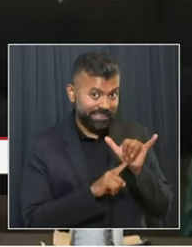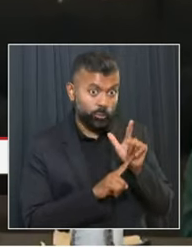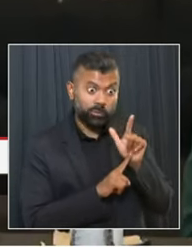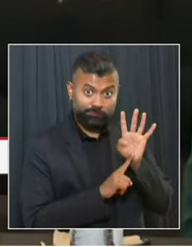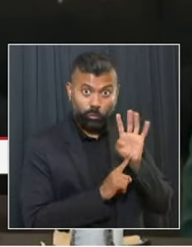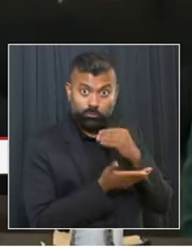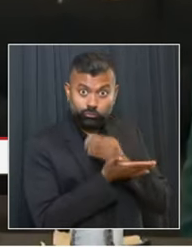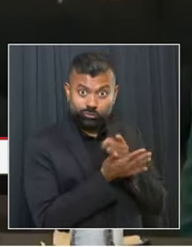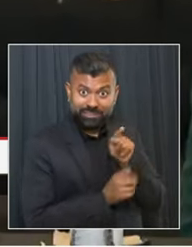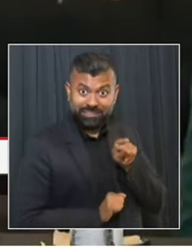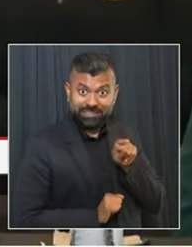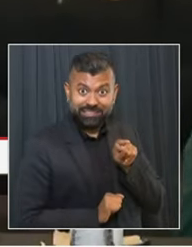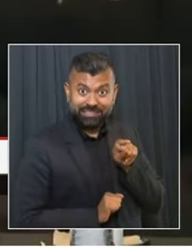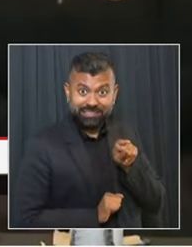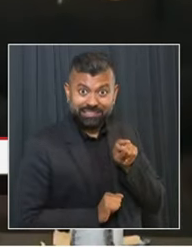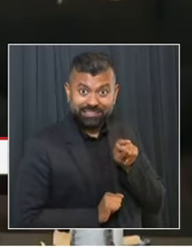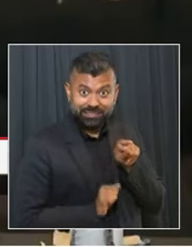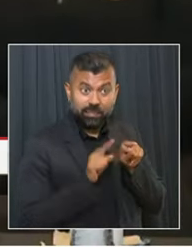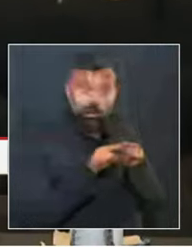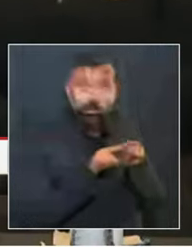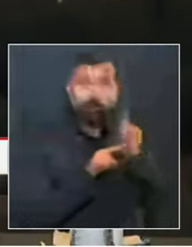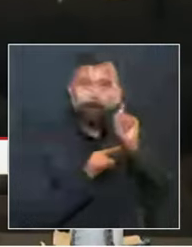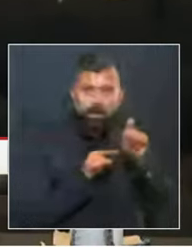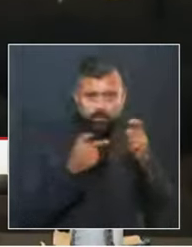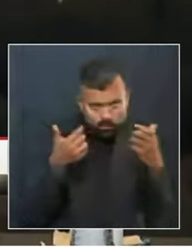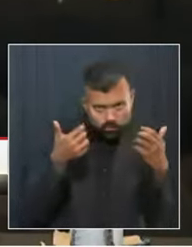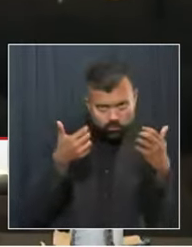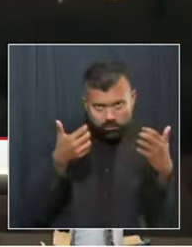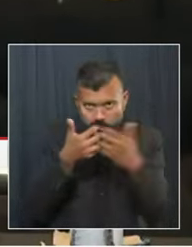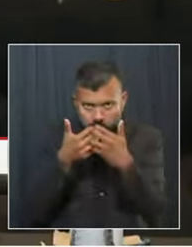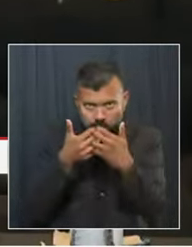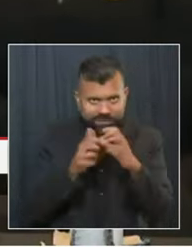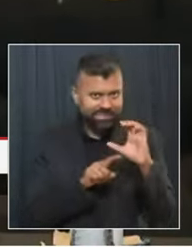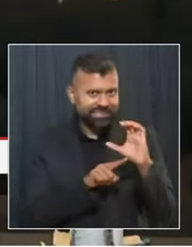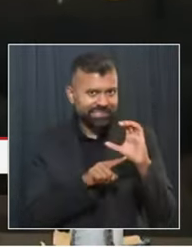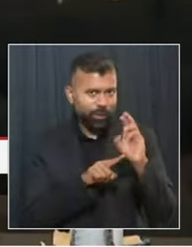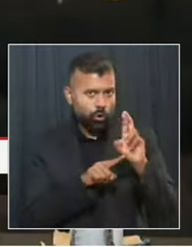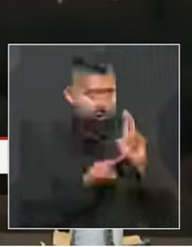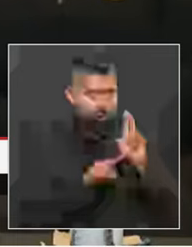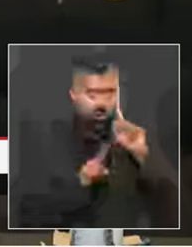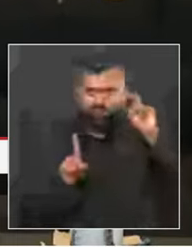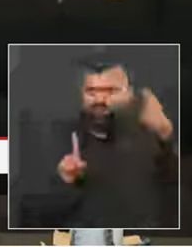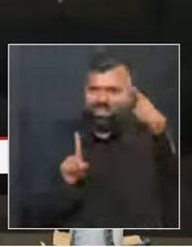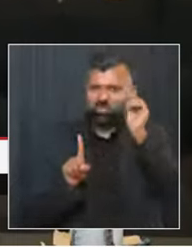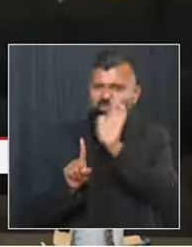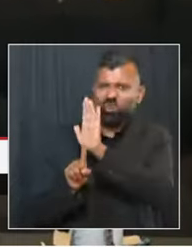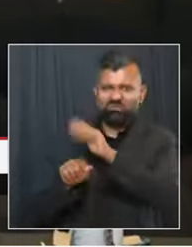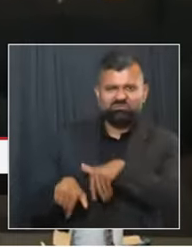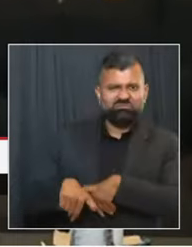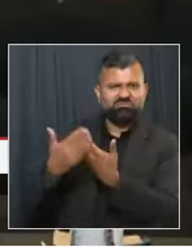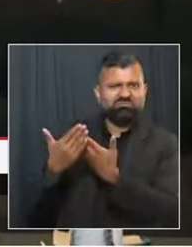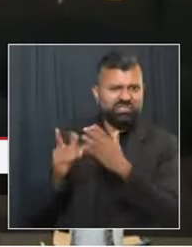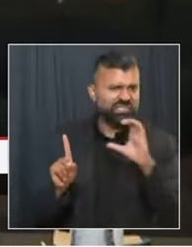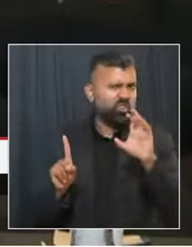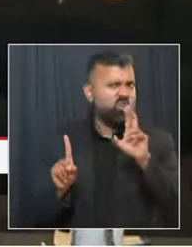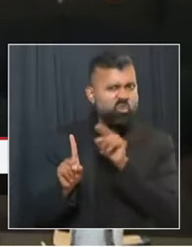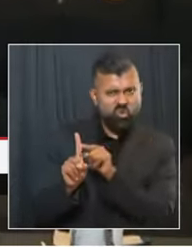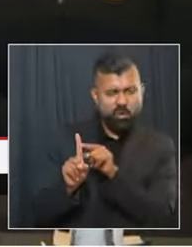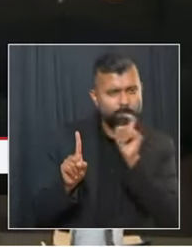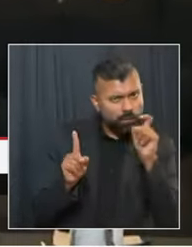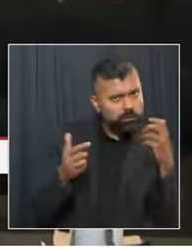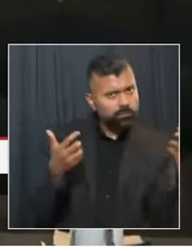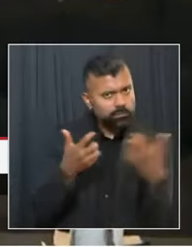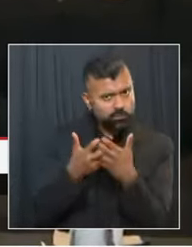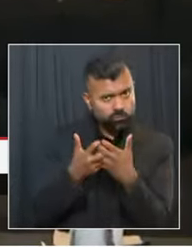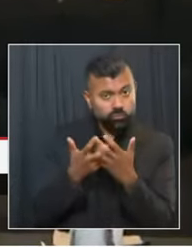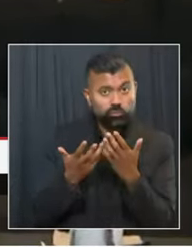authority outlined in the current continuing resolution. However, that wasn't the only benchmark we had to make sure we met. We had to also make sure